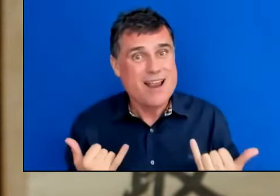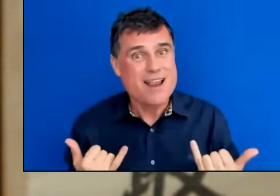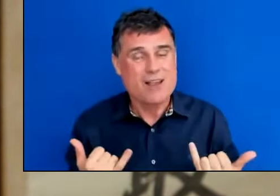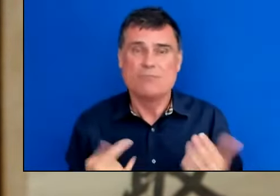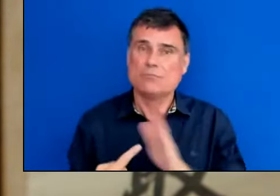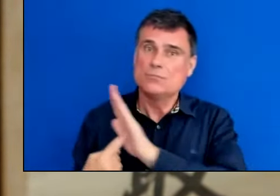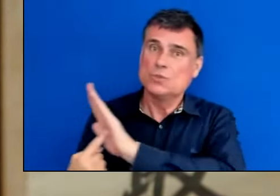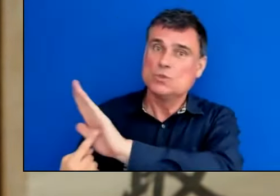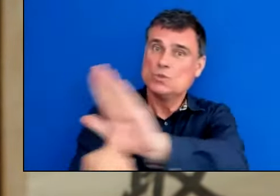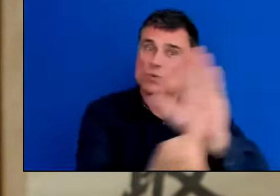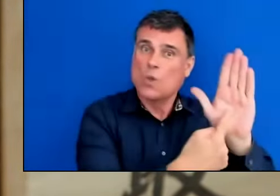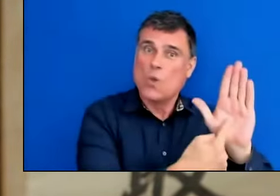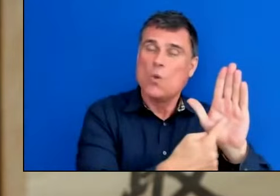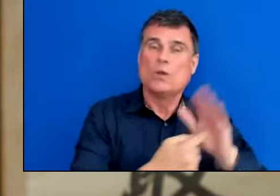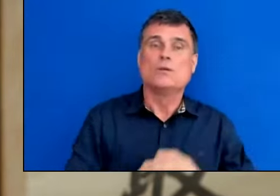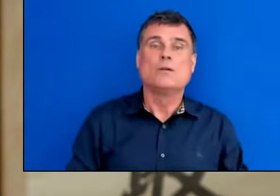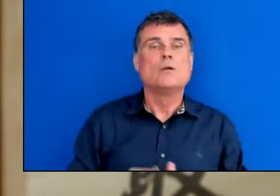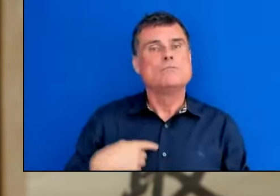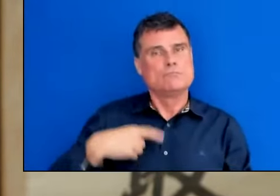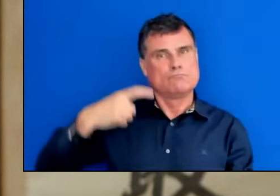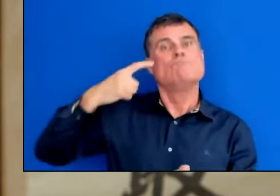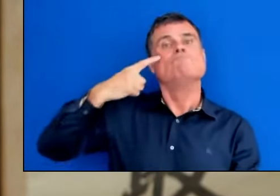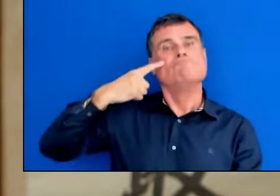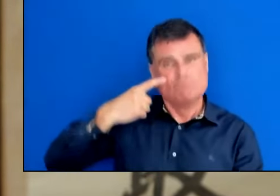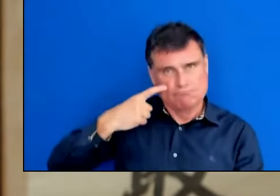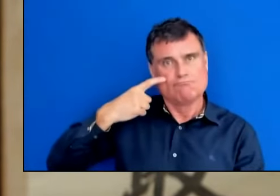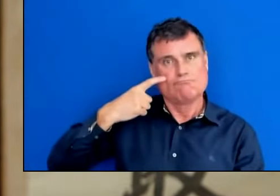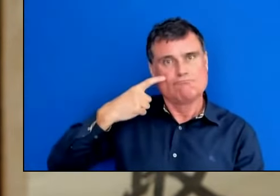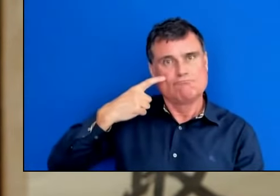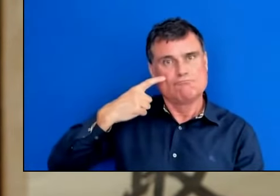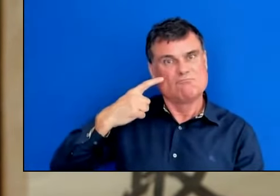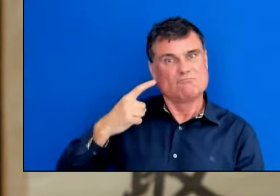And so, as witnesses, we can confirm